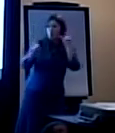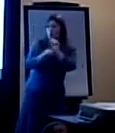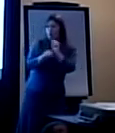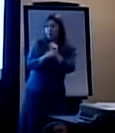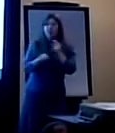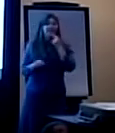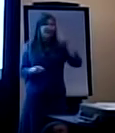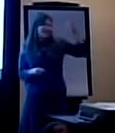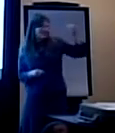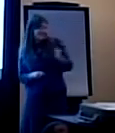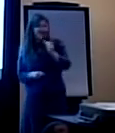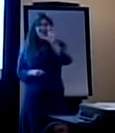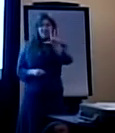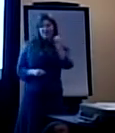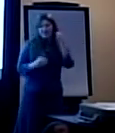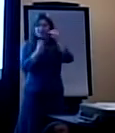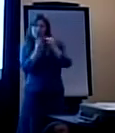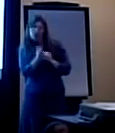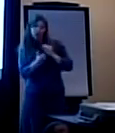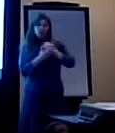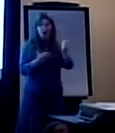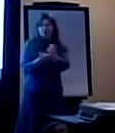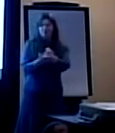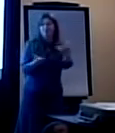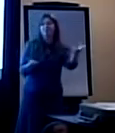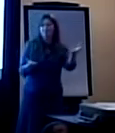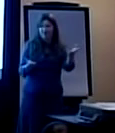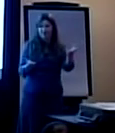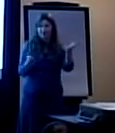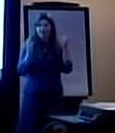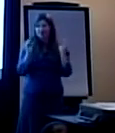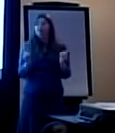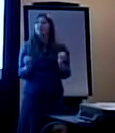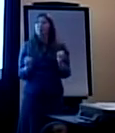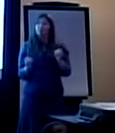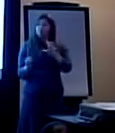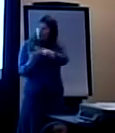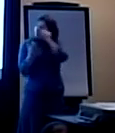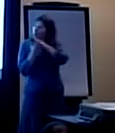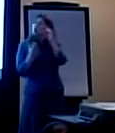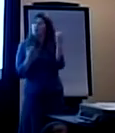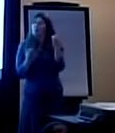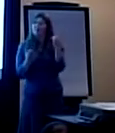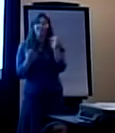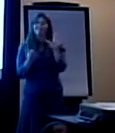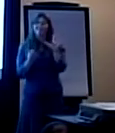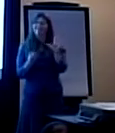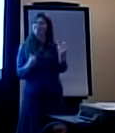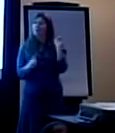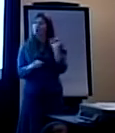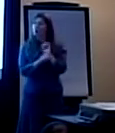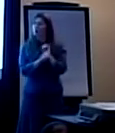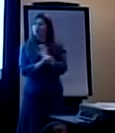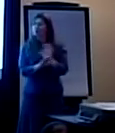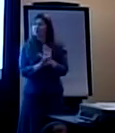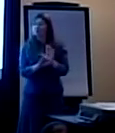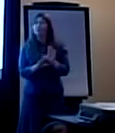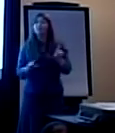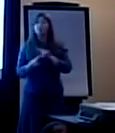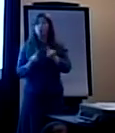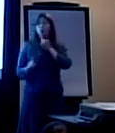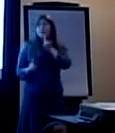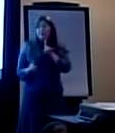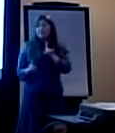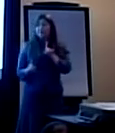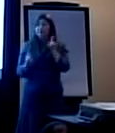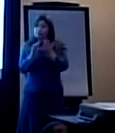say, we spent over $50 million, it all went really bad, but we learned something. That doesn't sell so well. But the truth of the